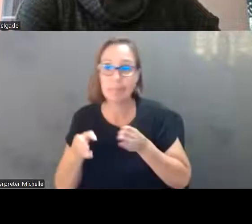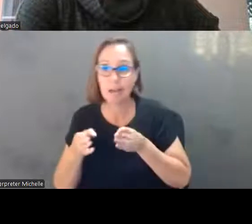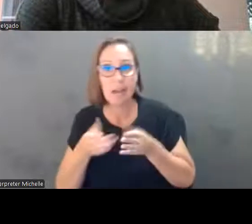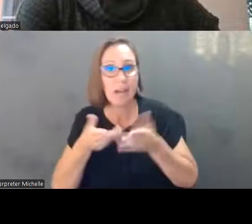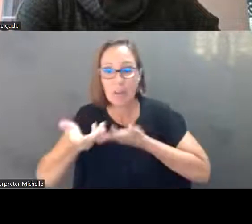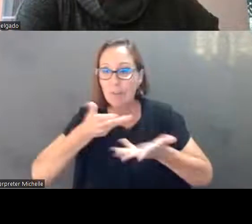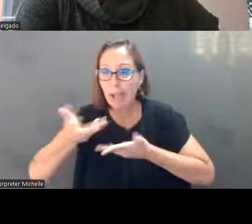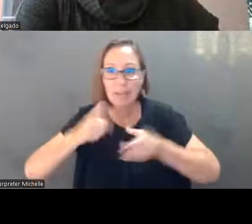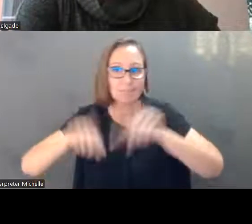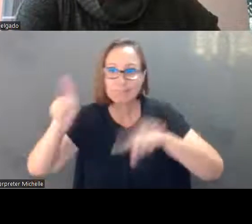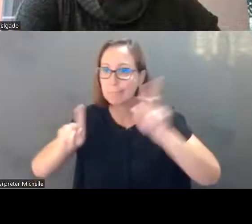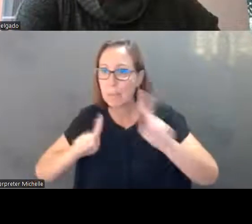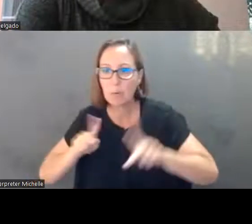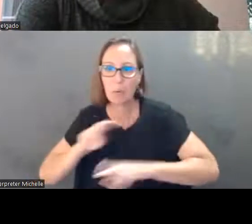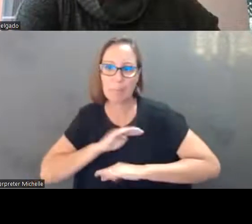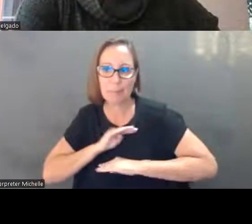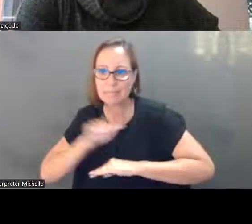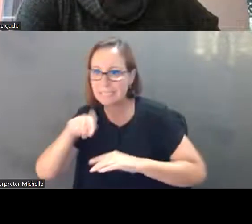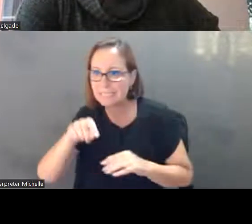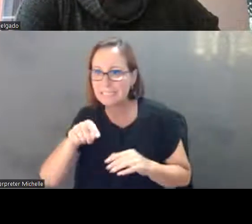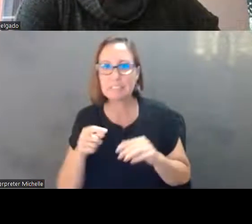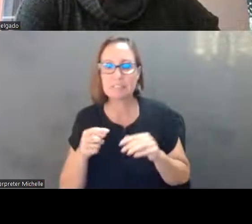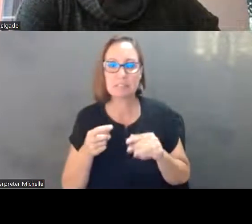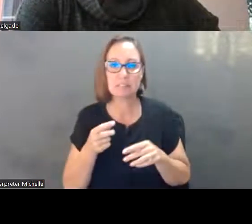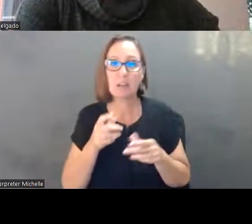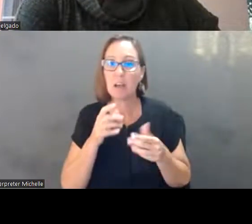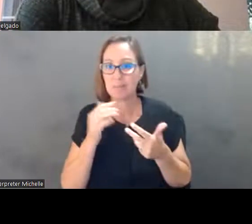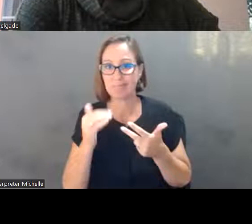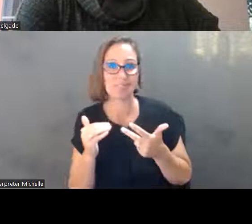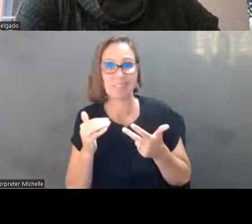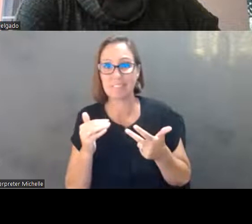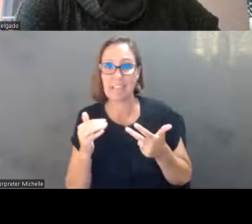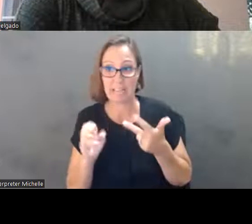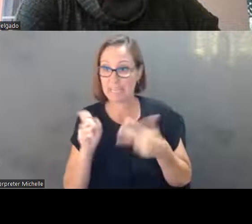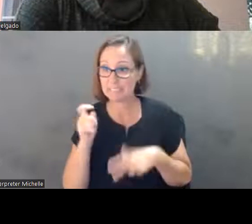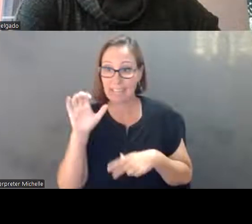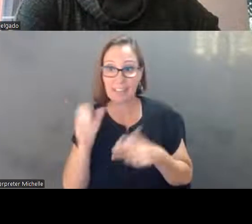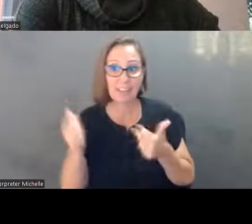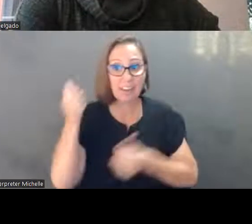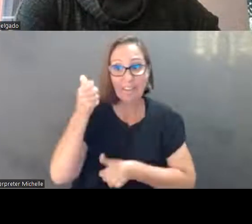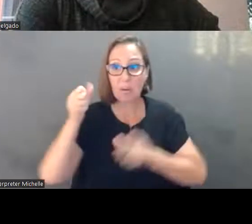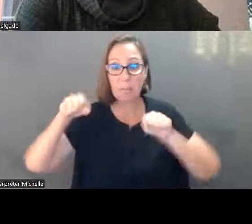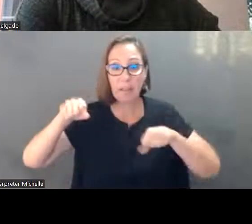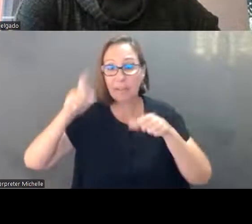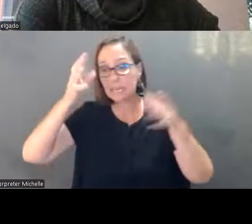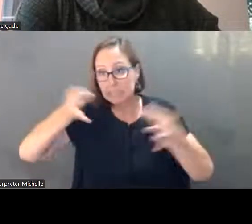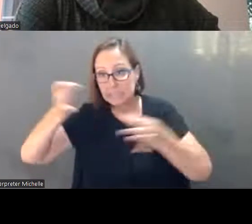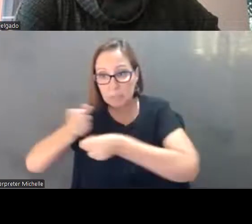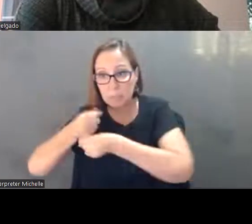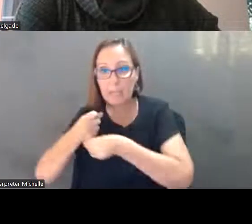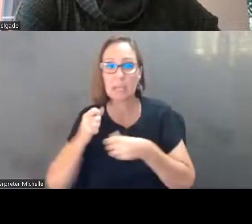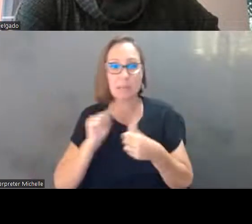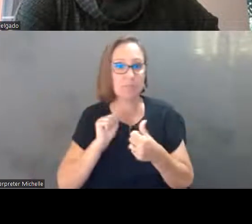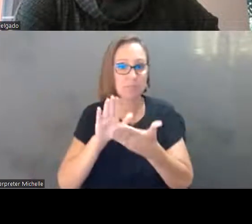and meet their needs, the ability to really the executive functioning around decision-making, addressing complex